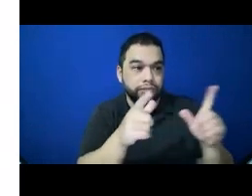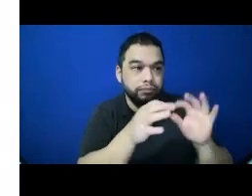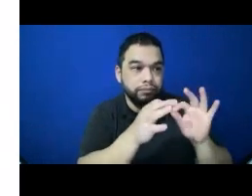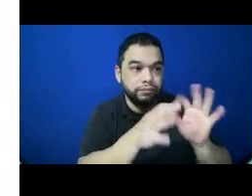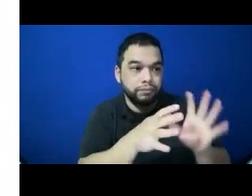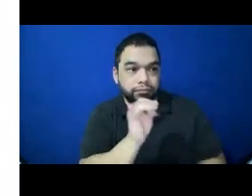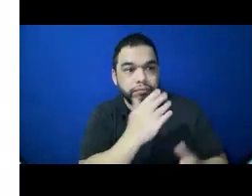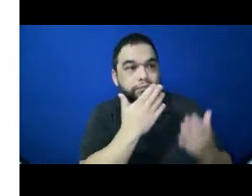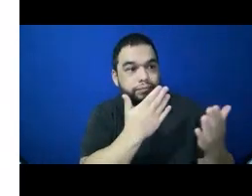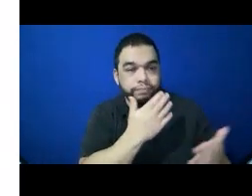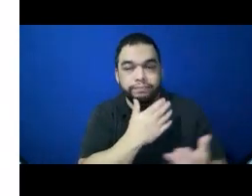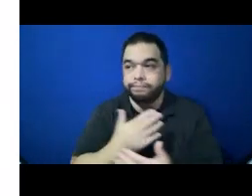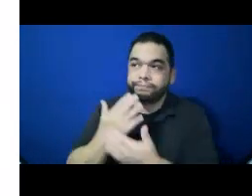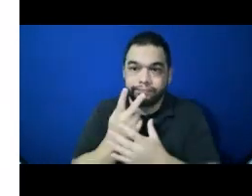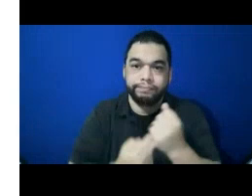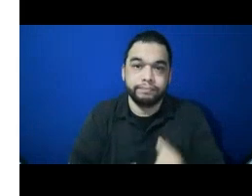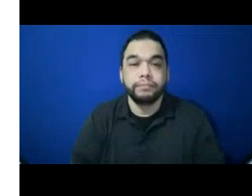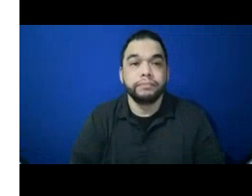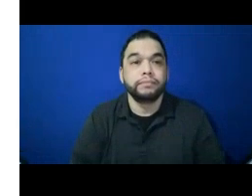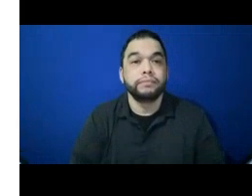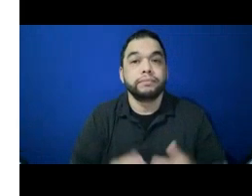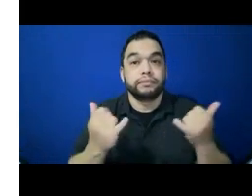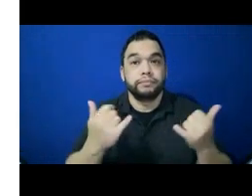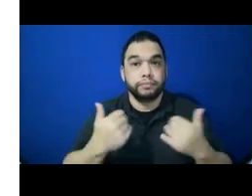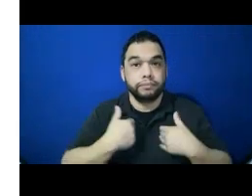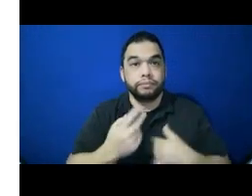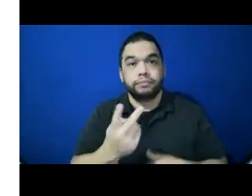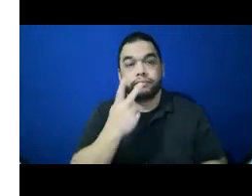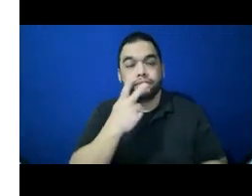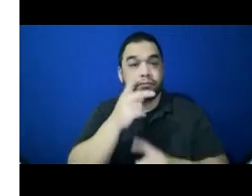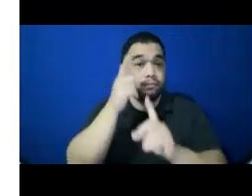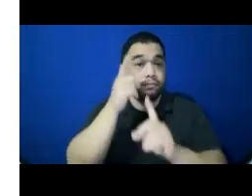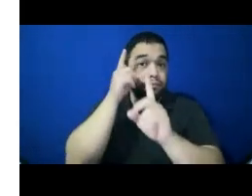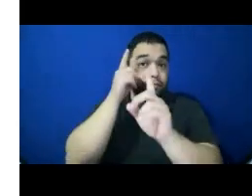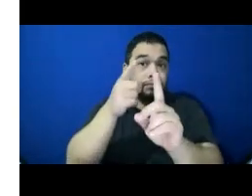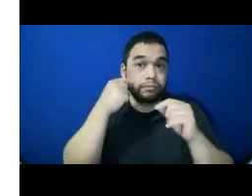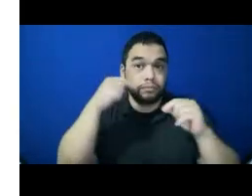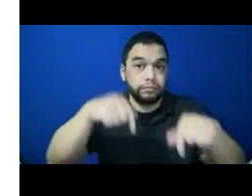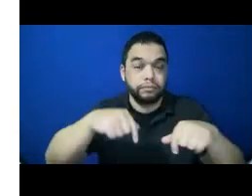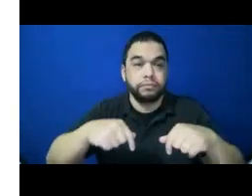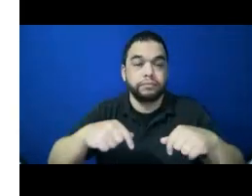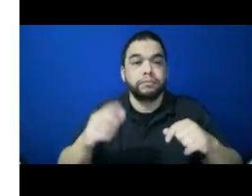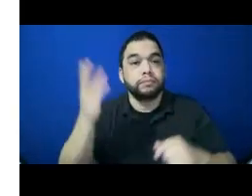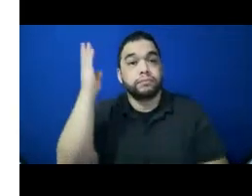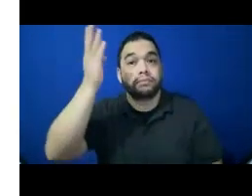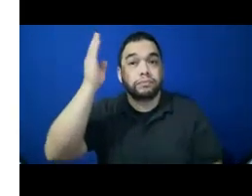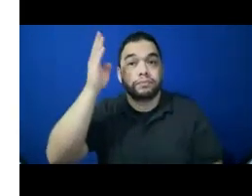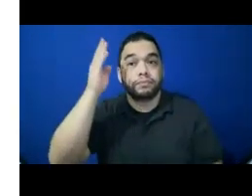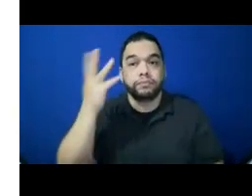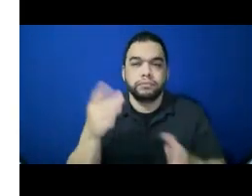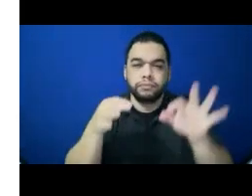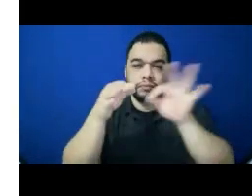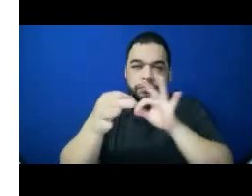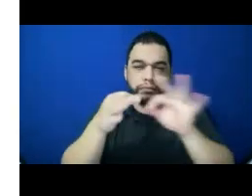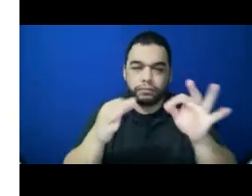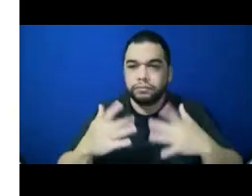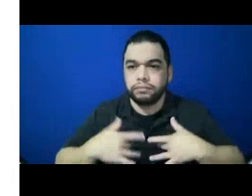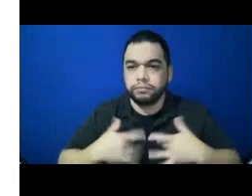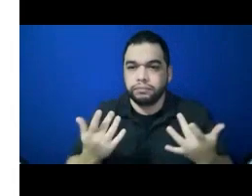Today we have two purposes for this tech talk. One, sharing the mechanics of the climate